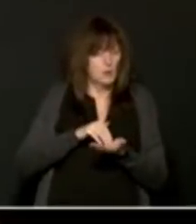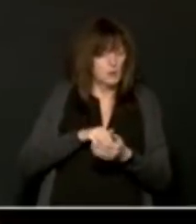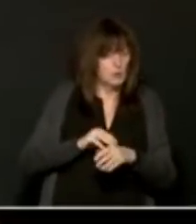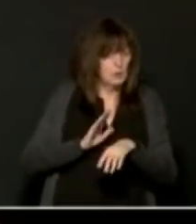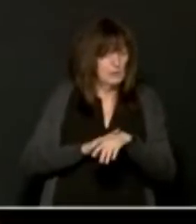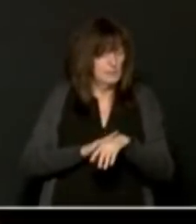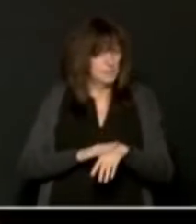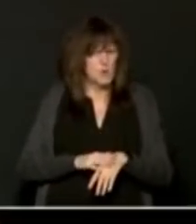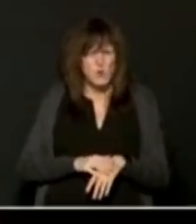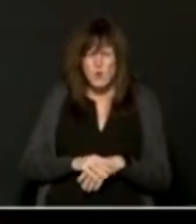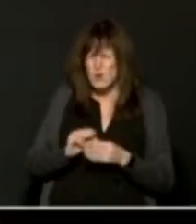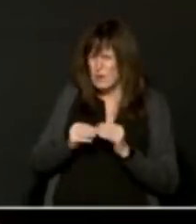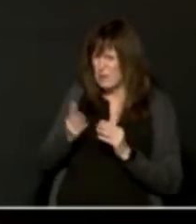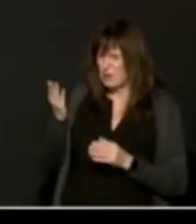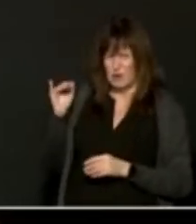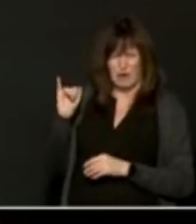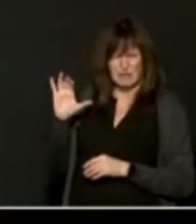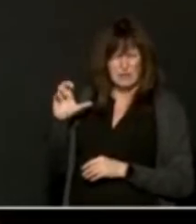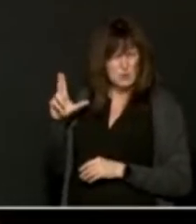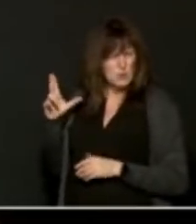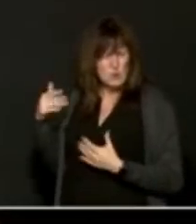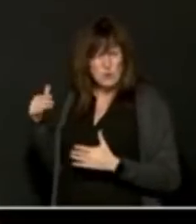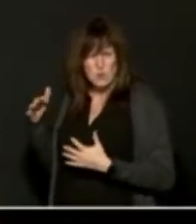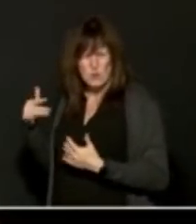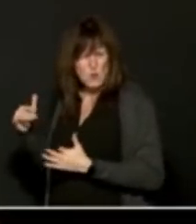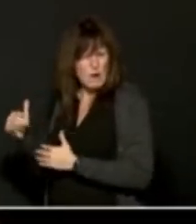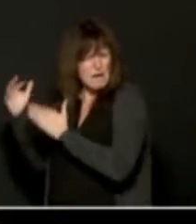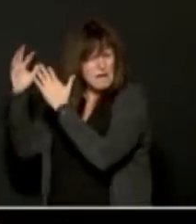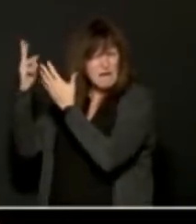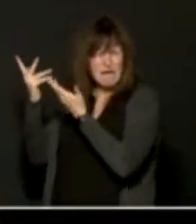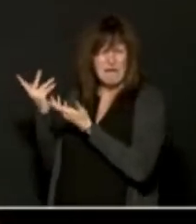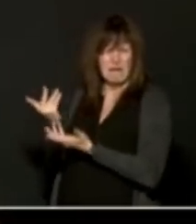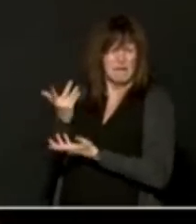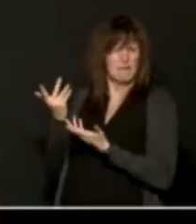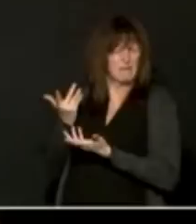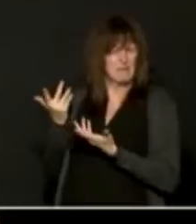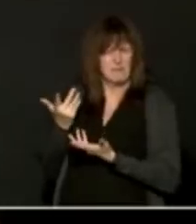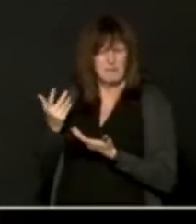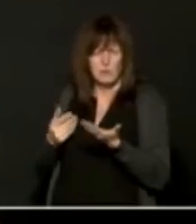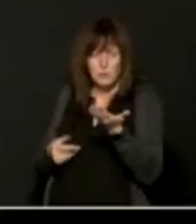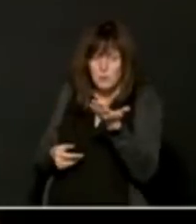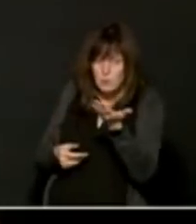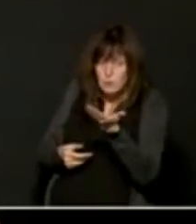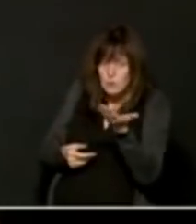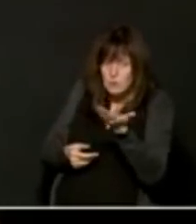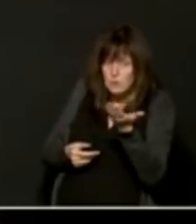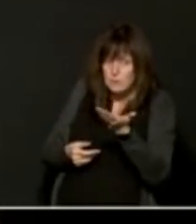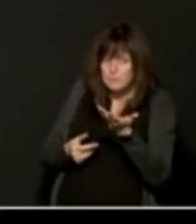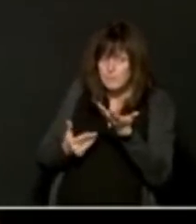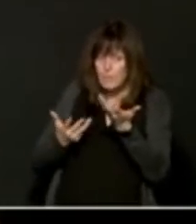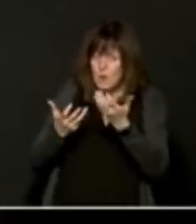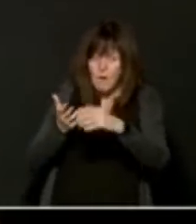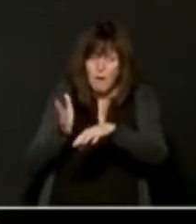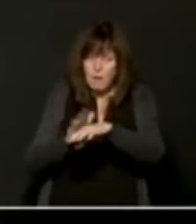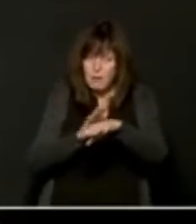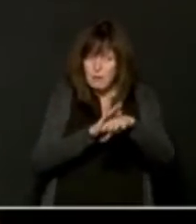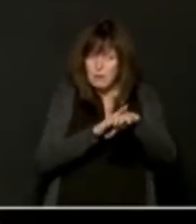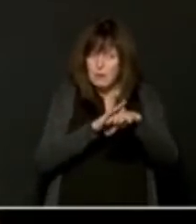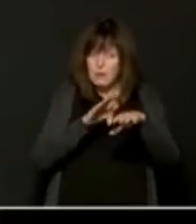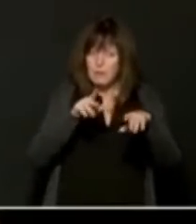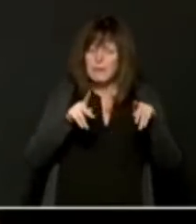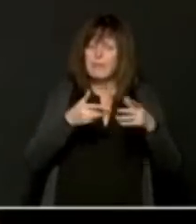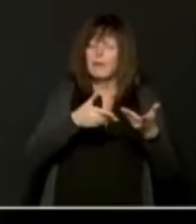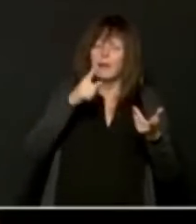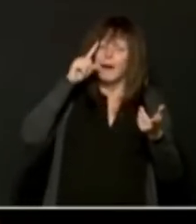very high. But what do you want to signal to people about what to expect 2 weeks from now? We're starting to